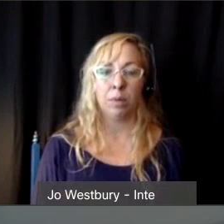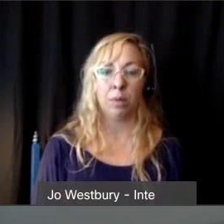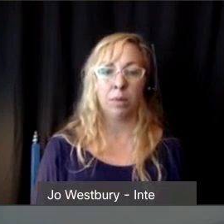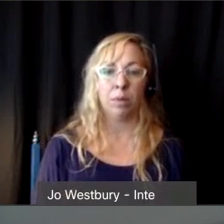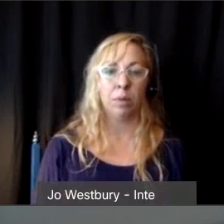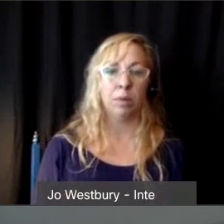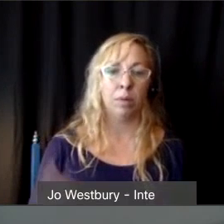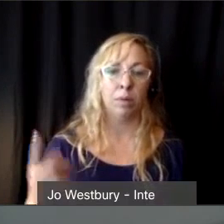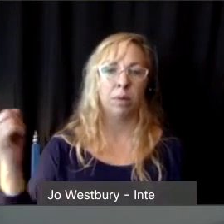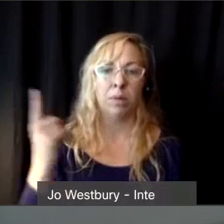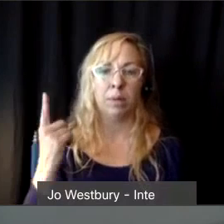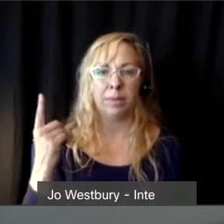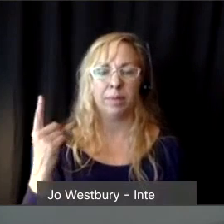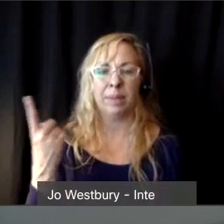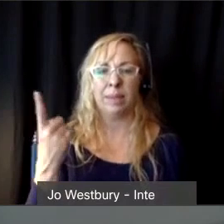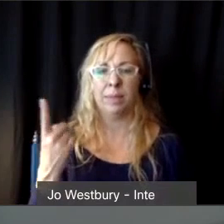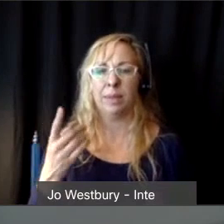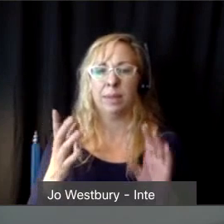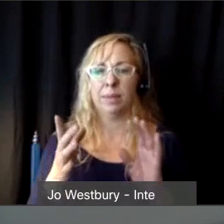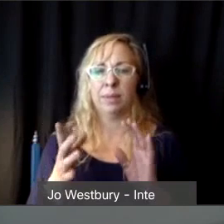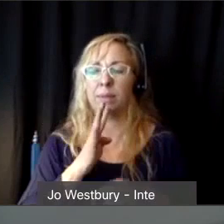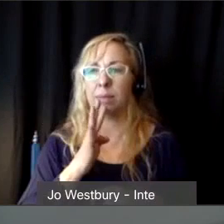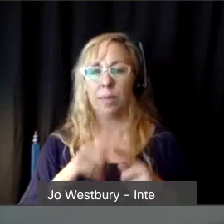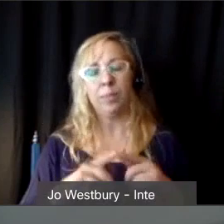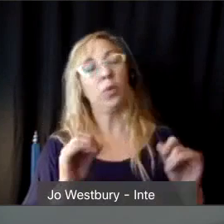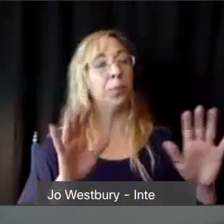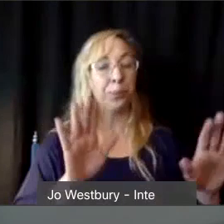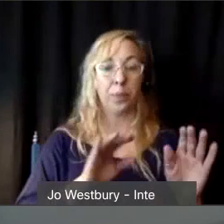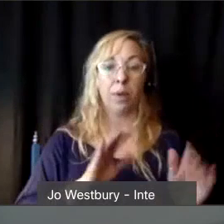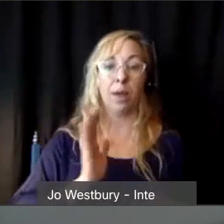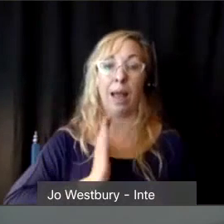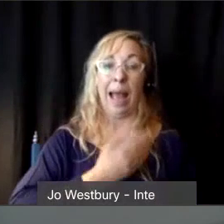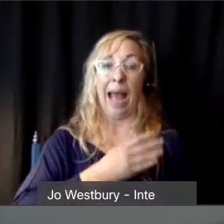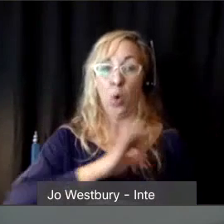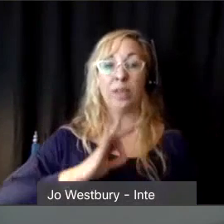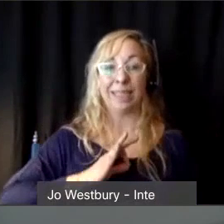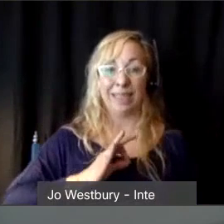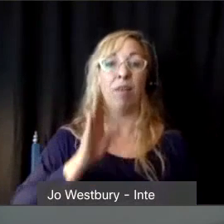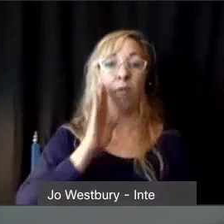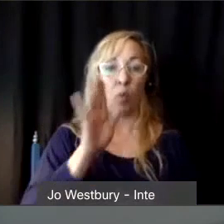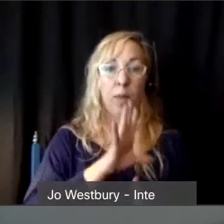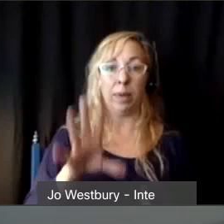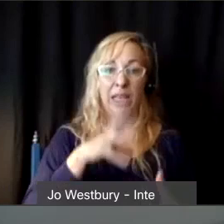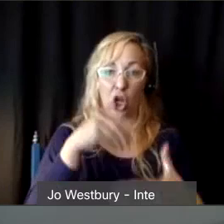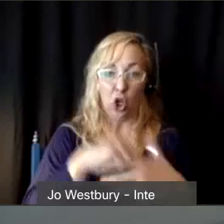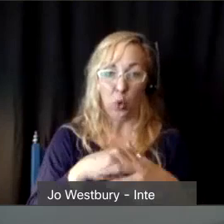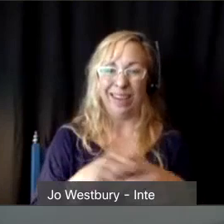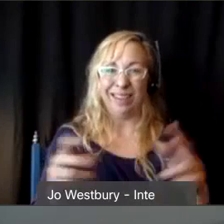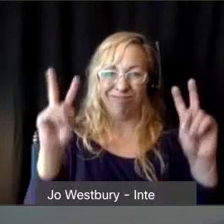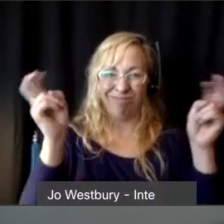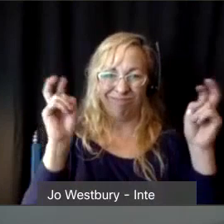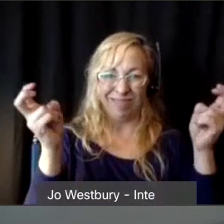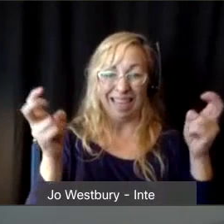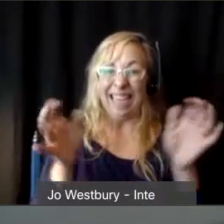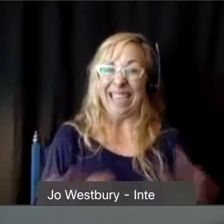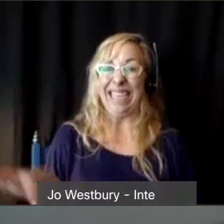I'm leaving, Brad. So will our staff be included as essential healthcare personnel?